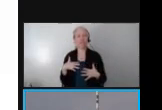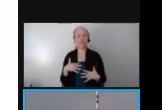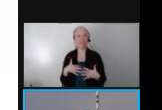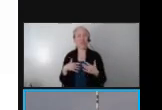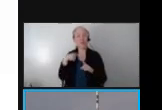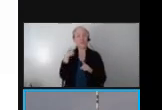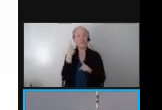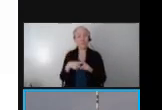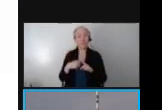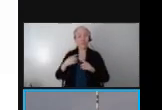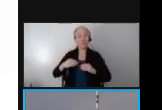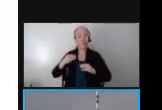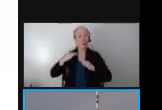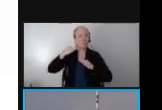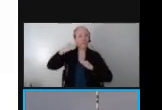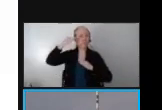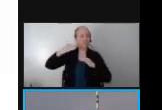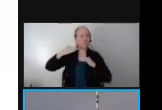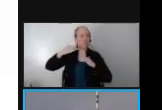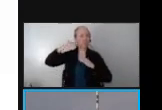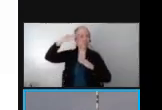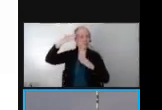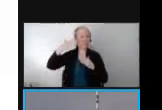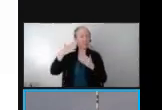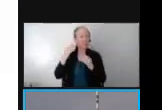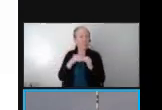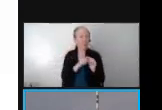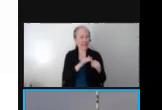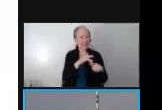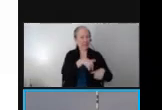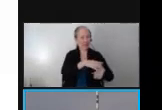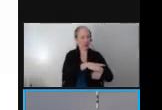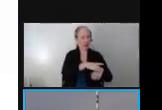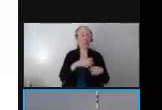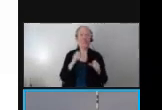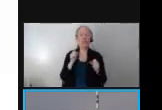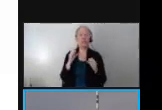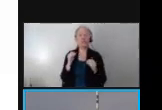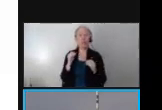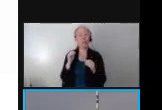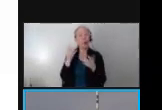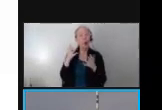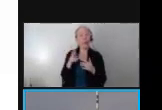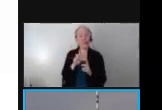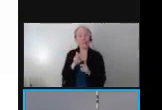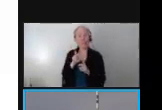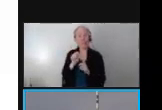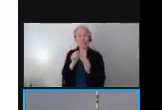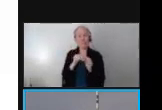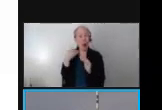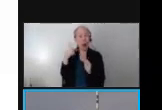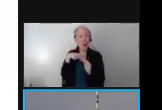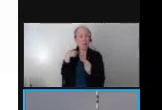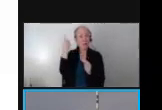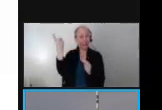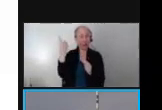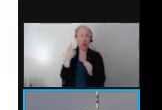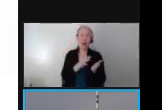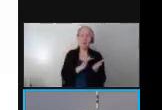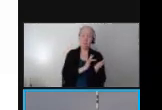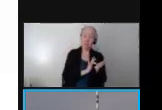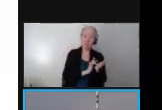flow and thrombus formation on orbit. And could oral contraceptives contribute to that? Of course, it's possible.